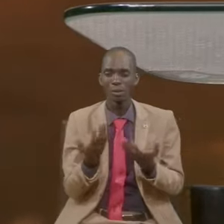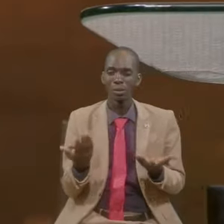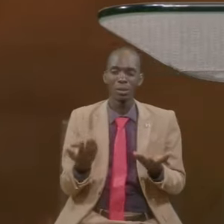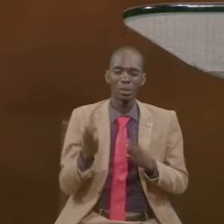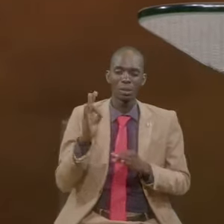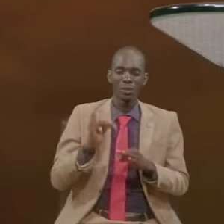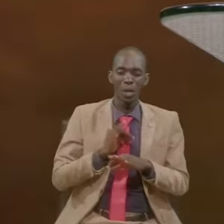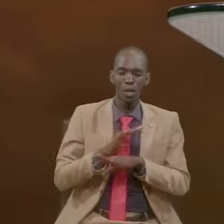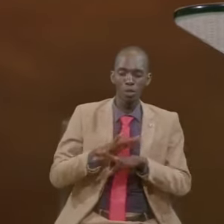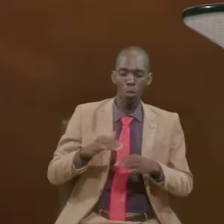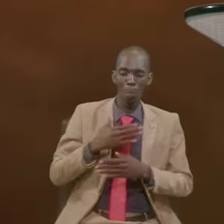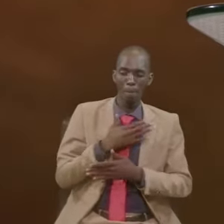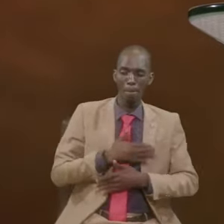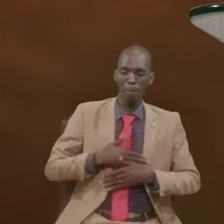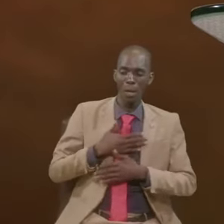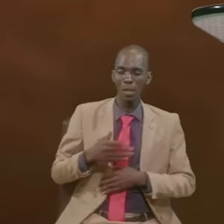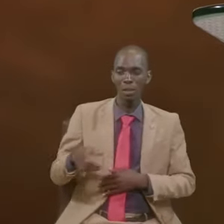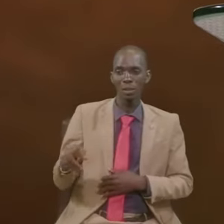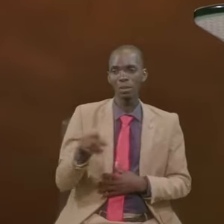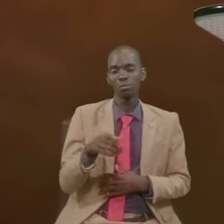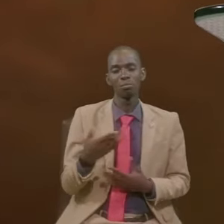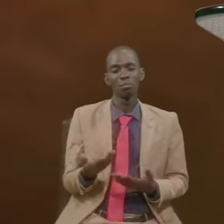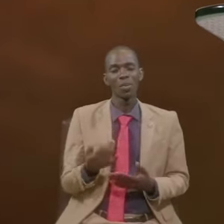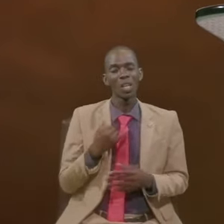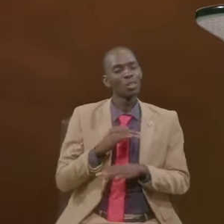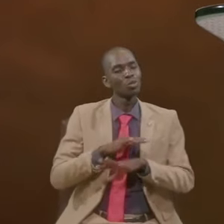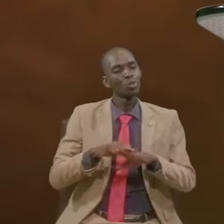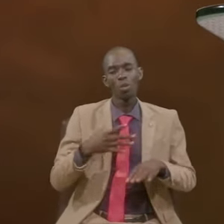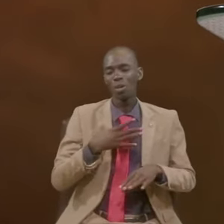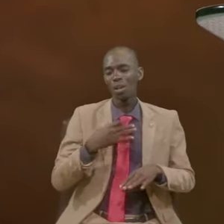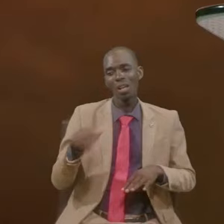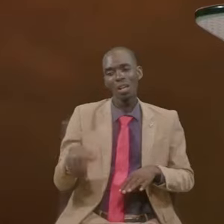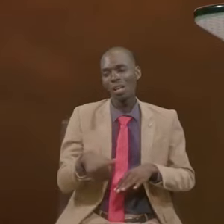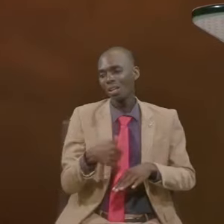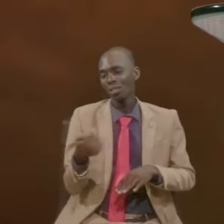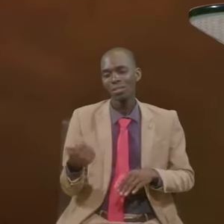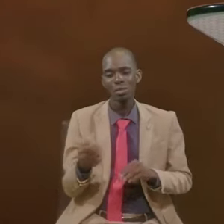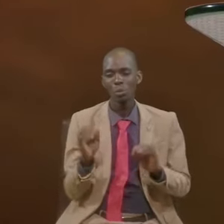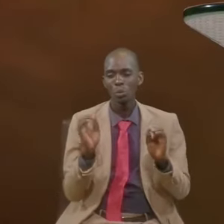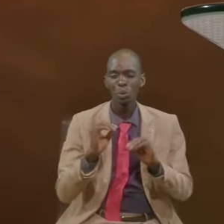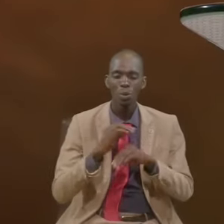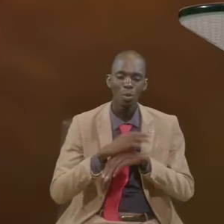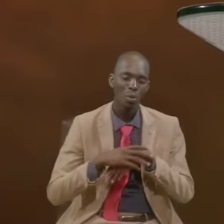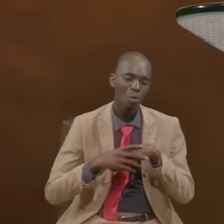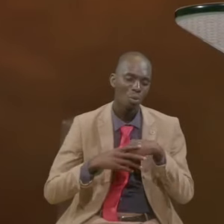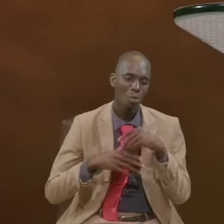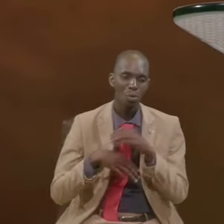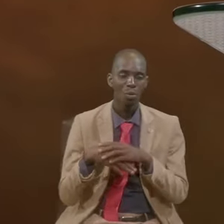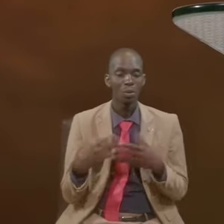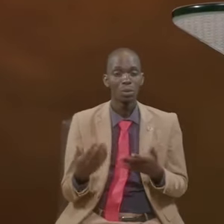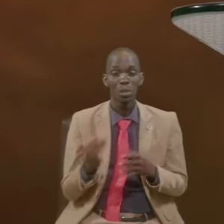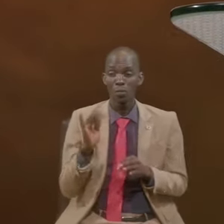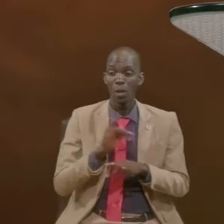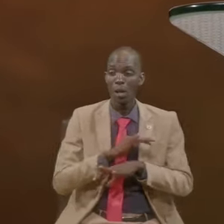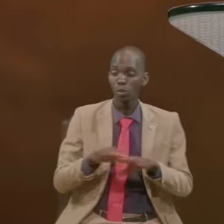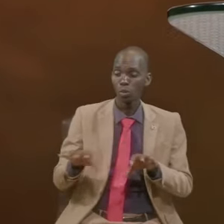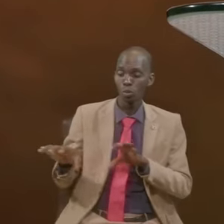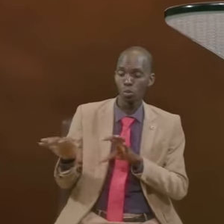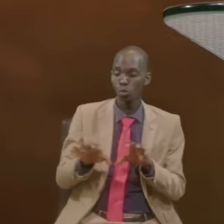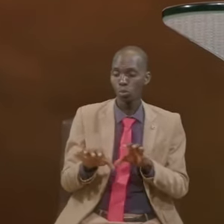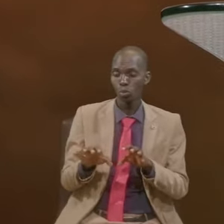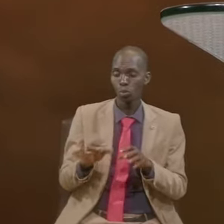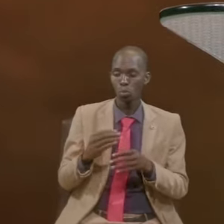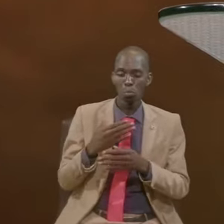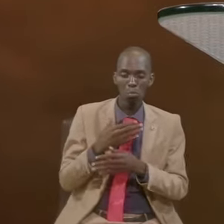please them, I don't like any discomfort. If I don't please them, I